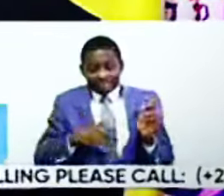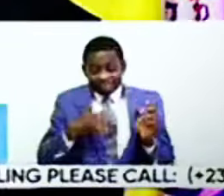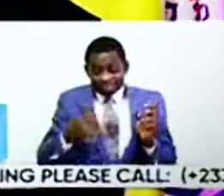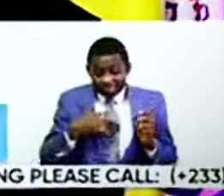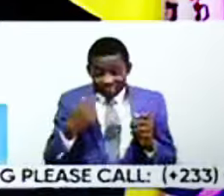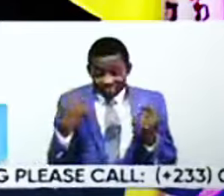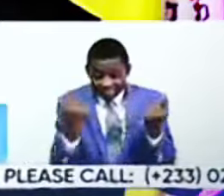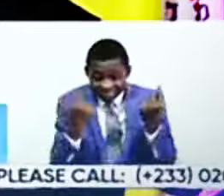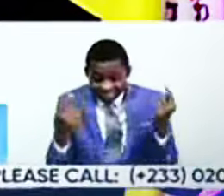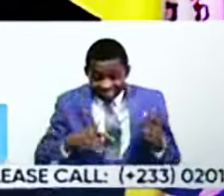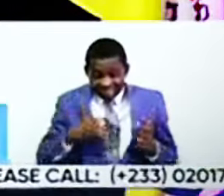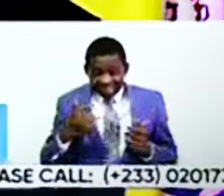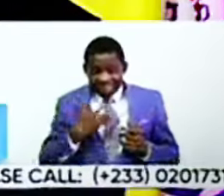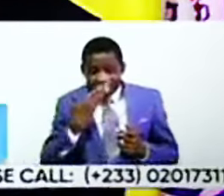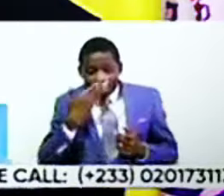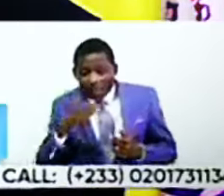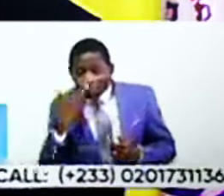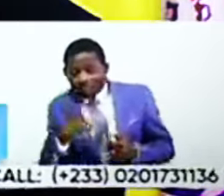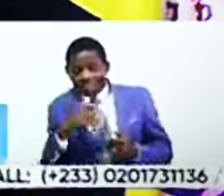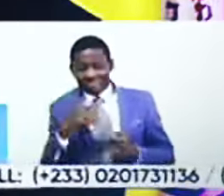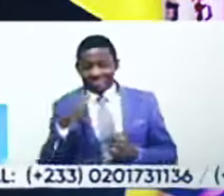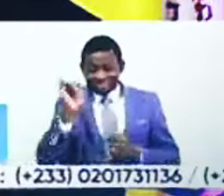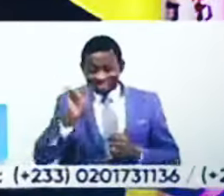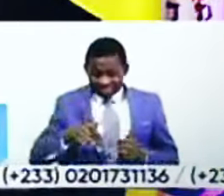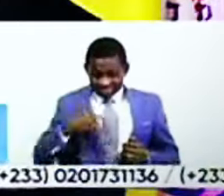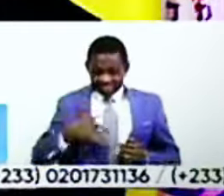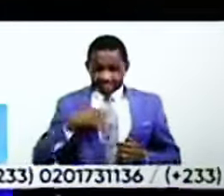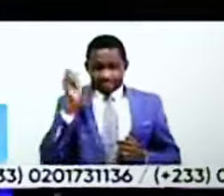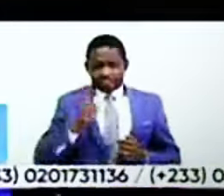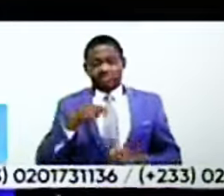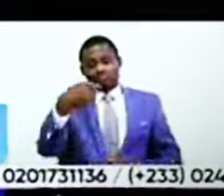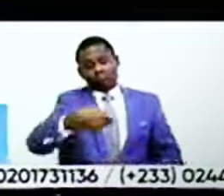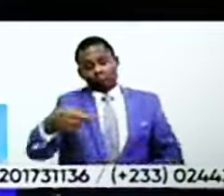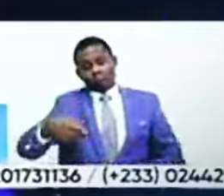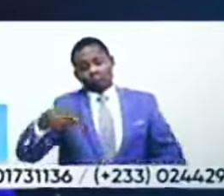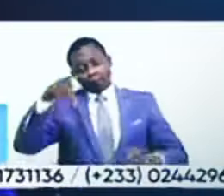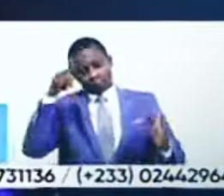That is what it means by to be crucified with Christ.